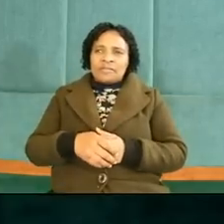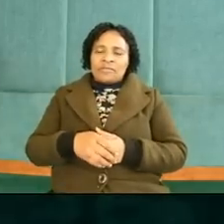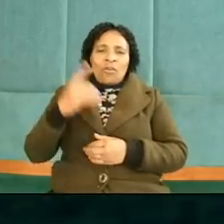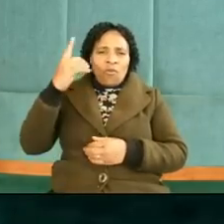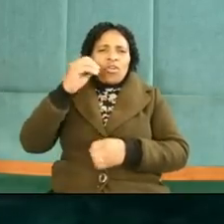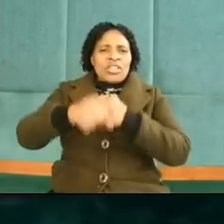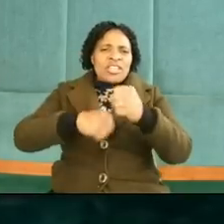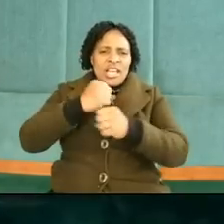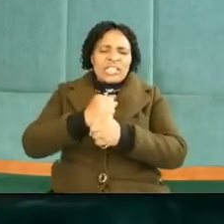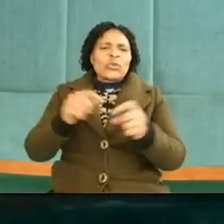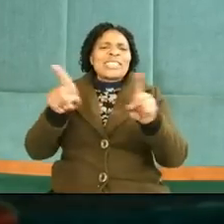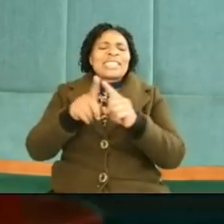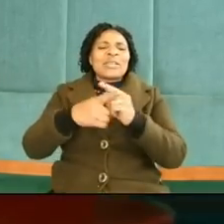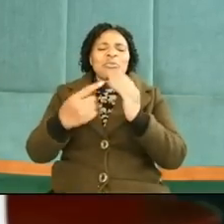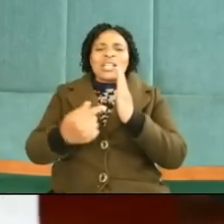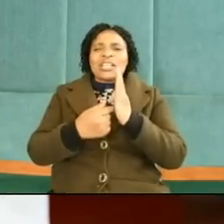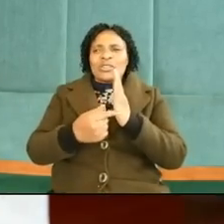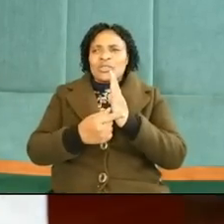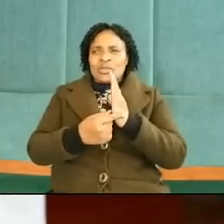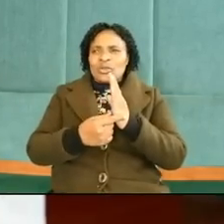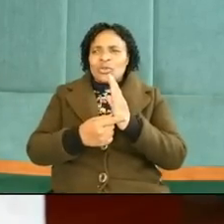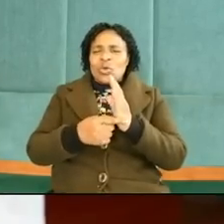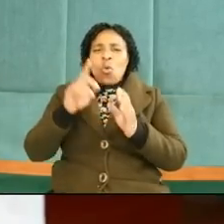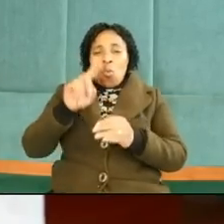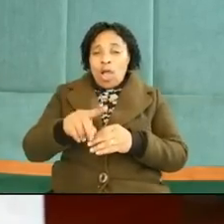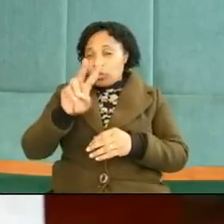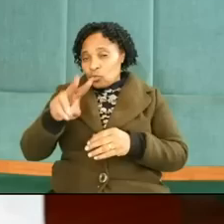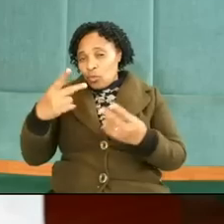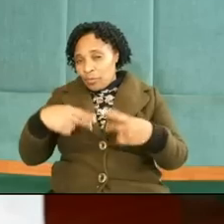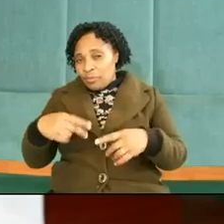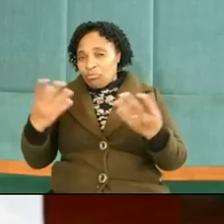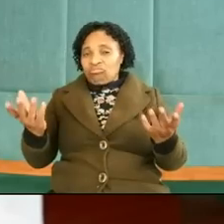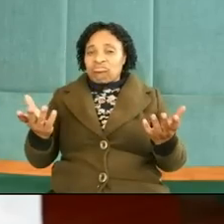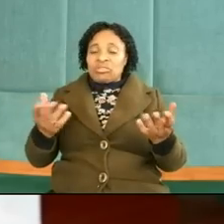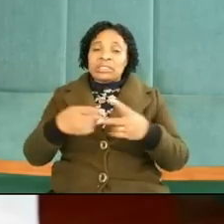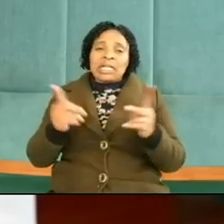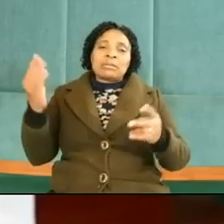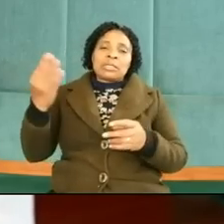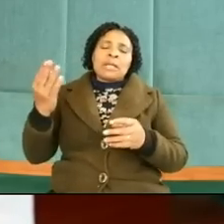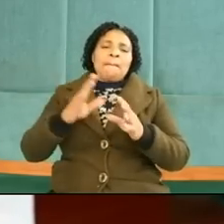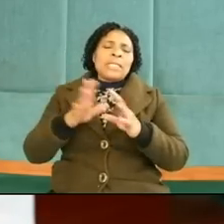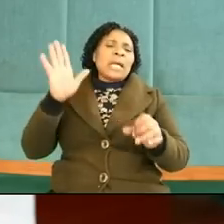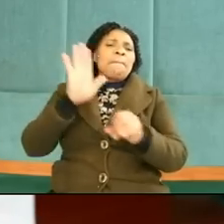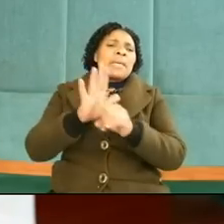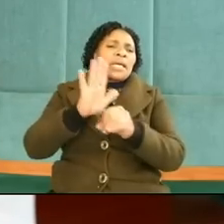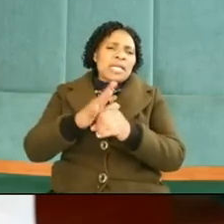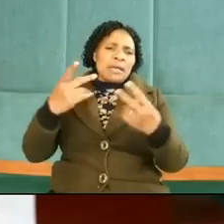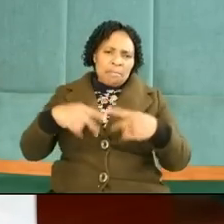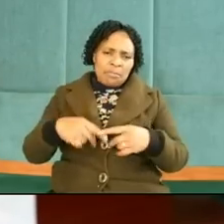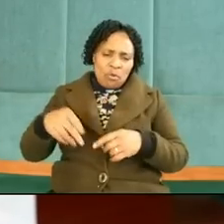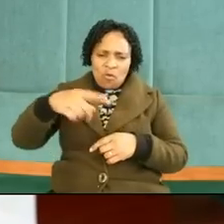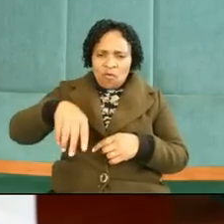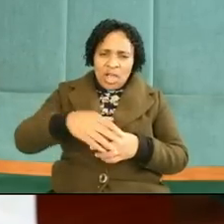For years, with the same technology, one and two people go on TV and start to preach, but the large majority of